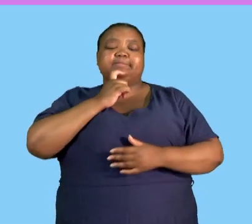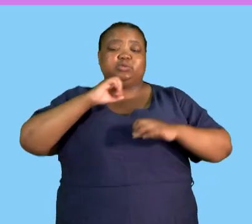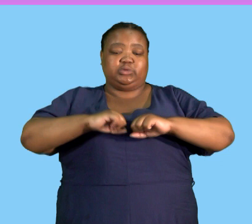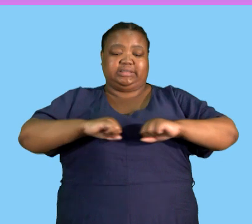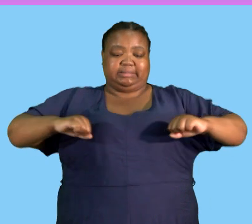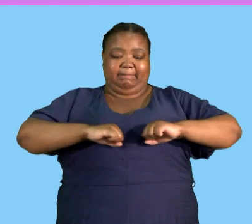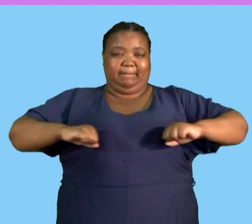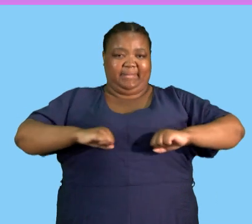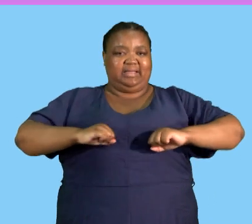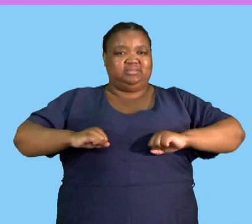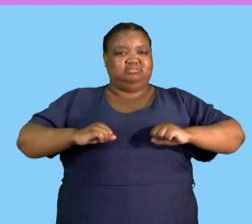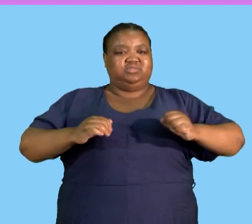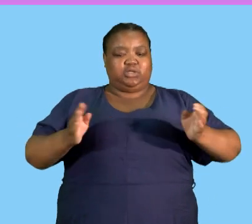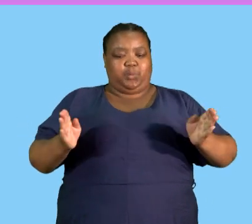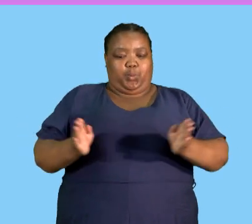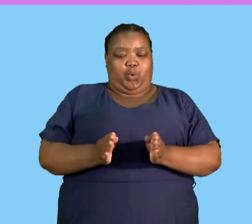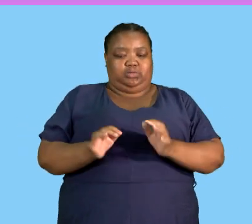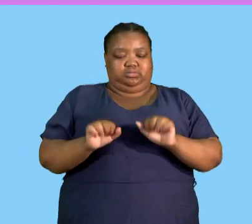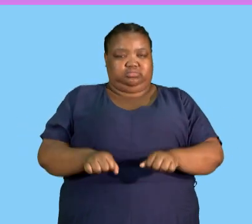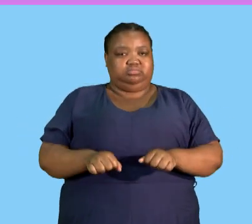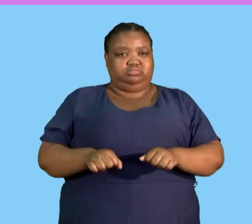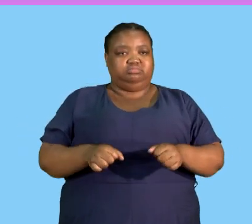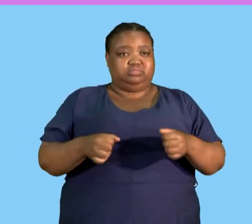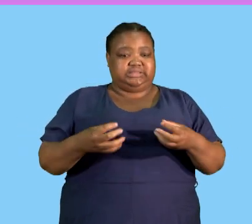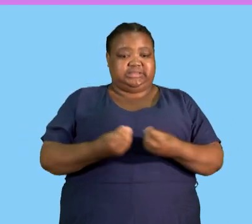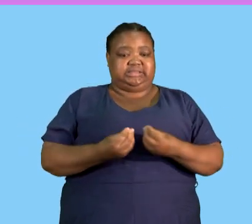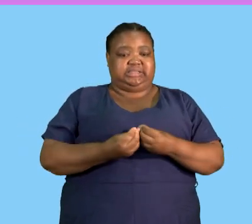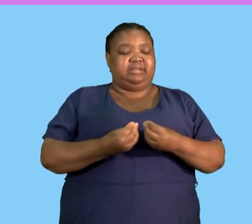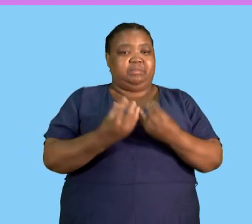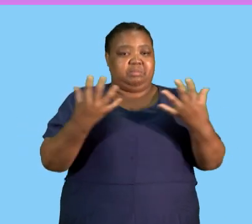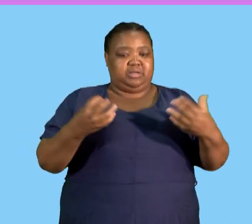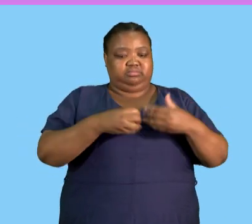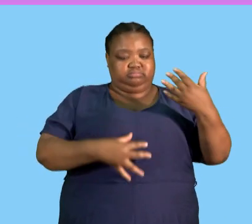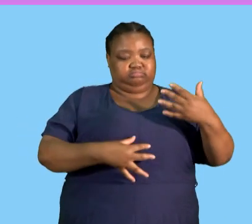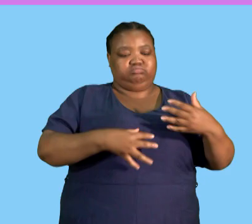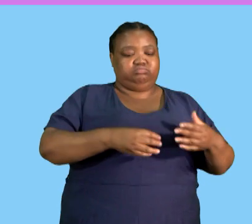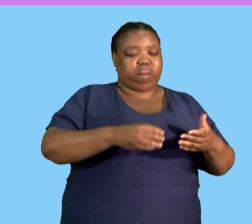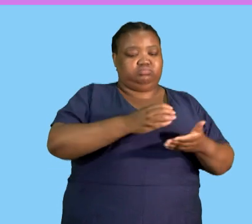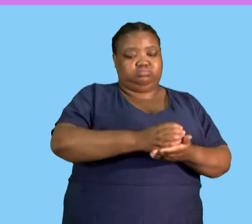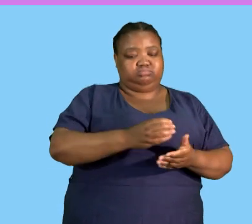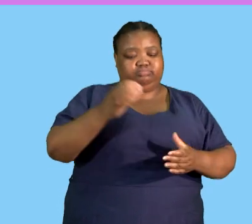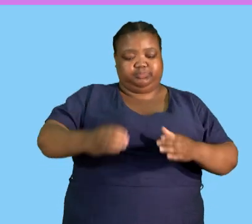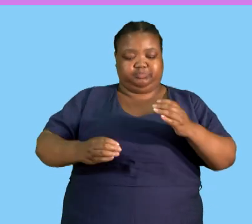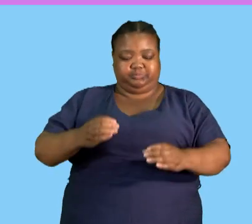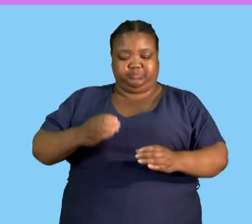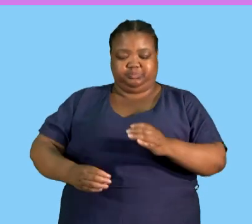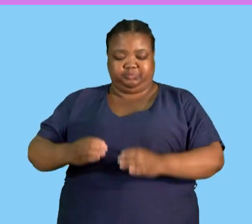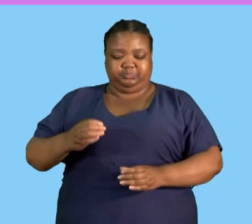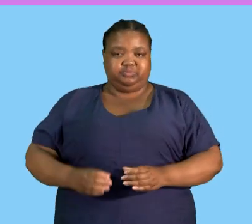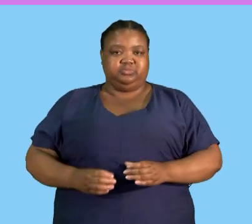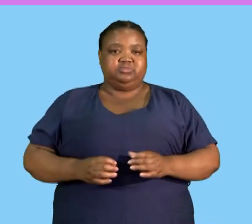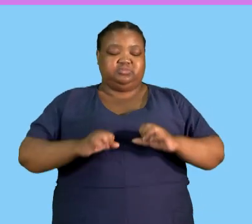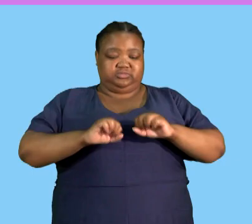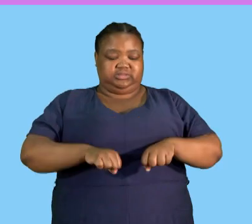is packaging arrangement that uses the minimum amount of space, right? to package the maximum number of items,